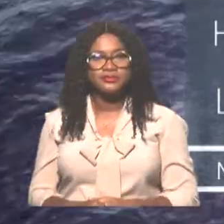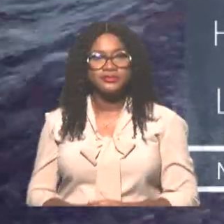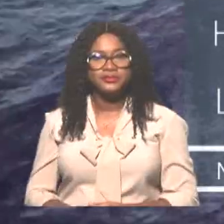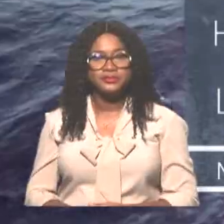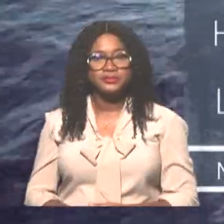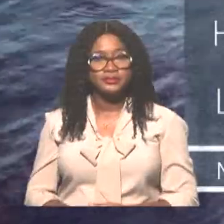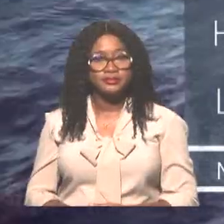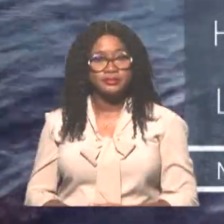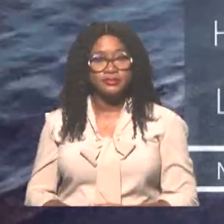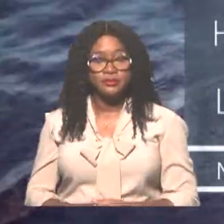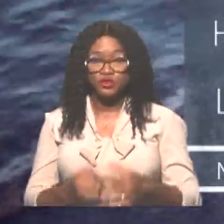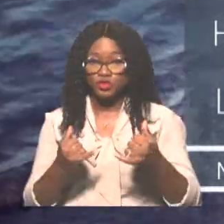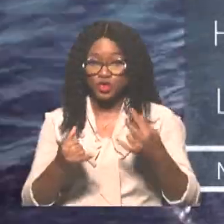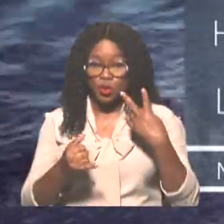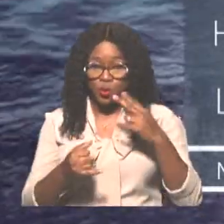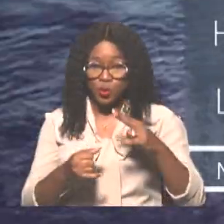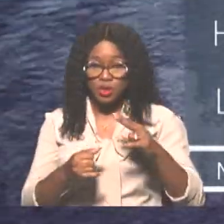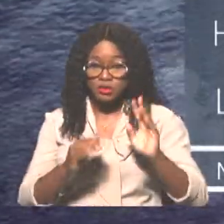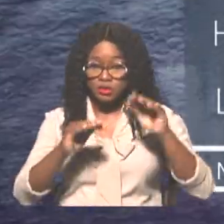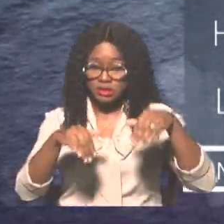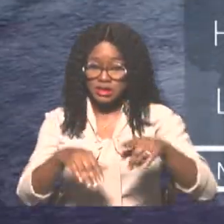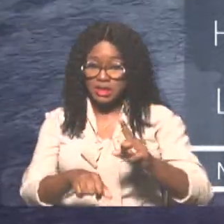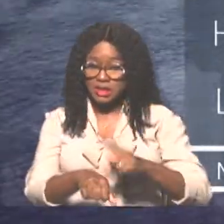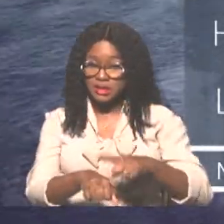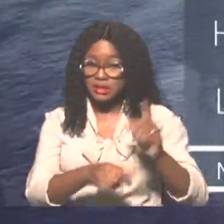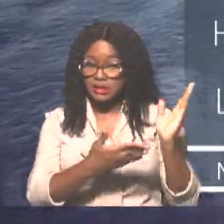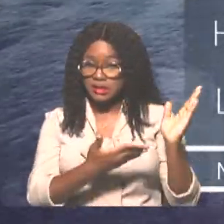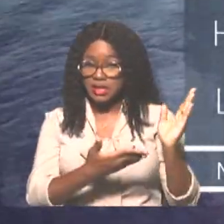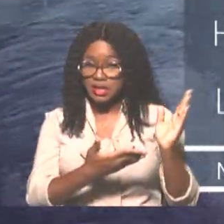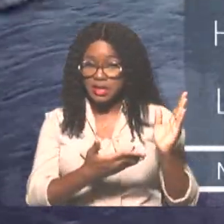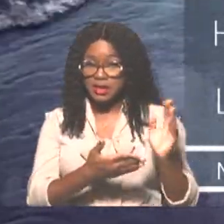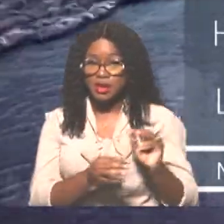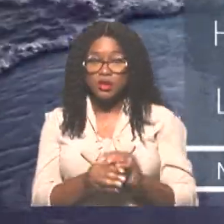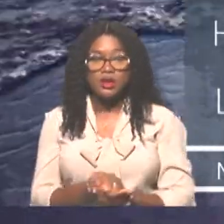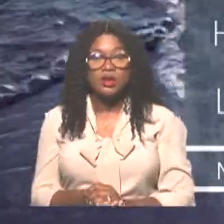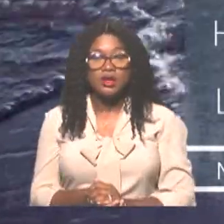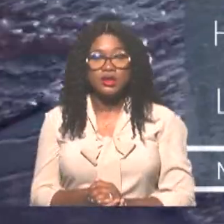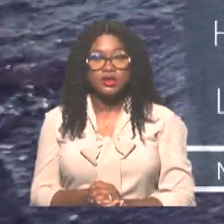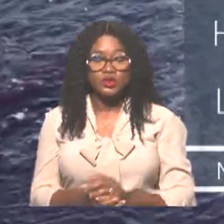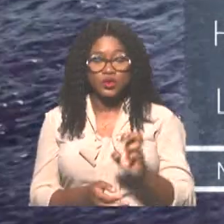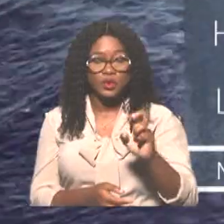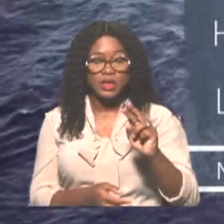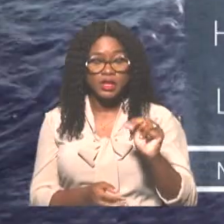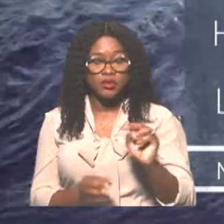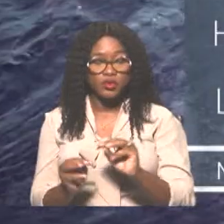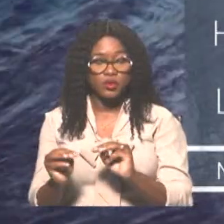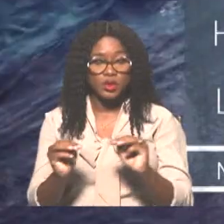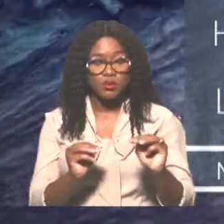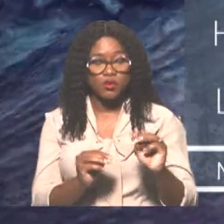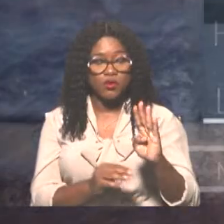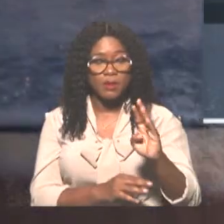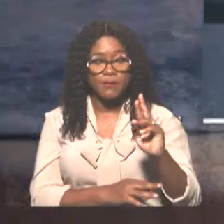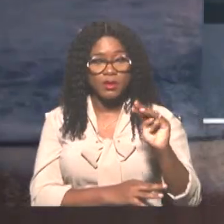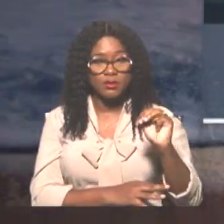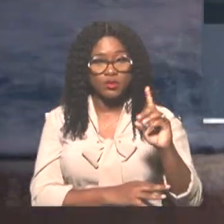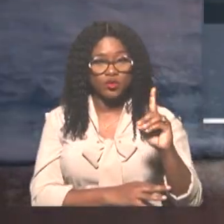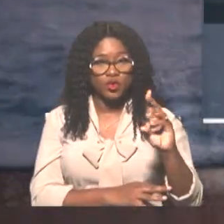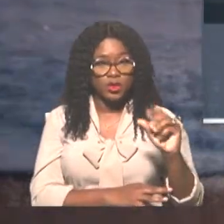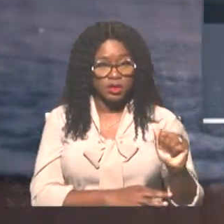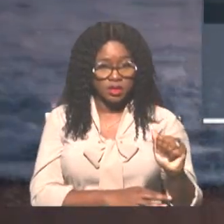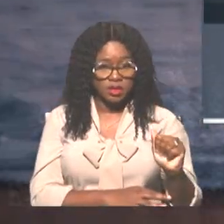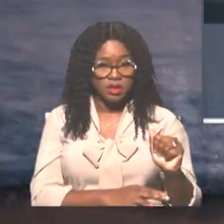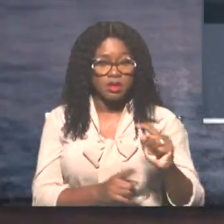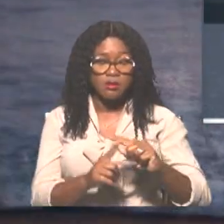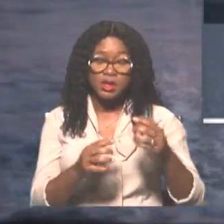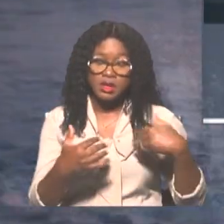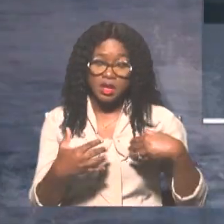up, while you take a look at your tidal times, Erin is set to move between Bermuda and the Carolinas. A tropical wave could bring